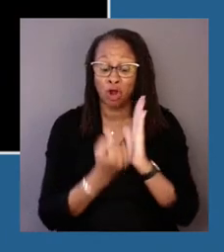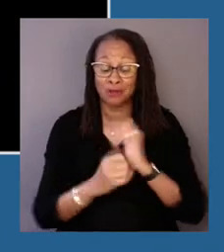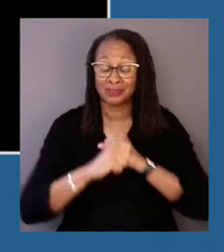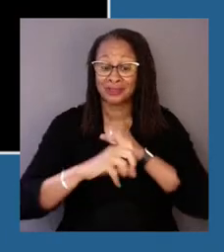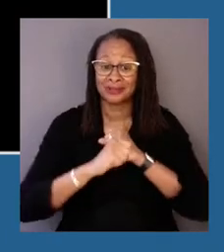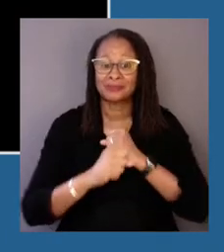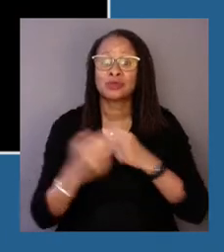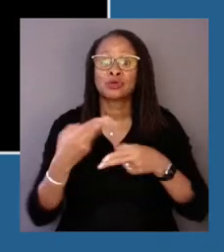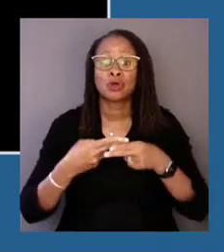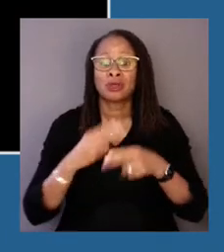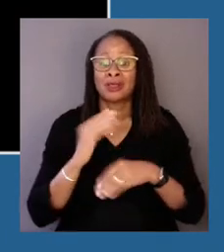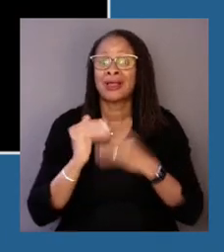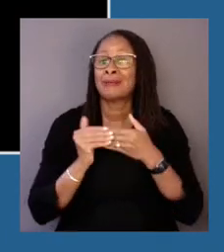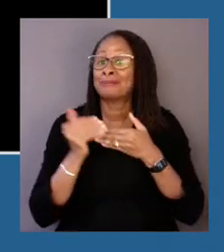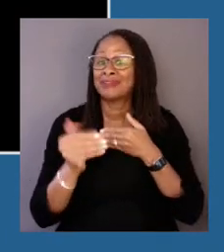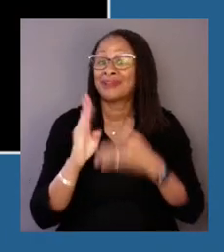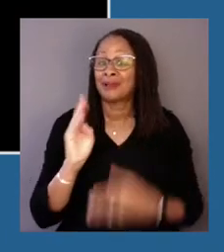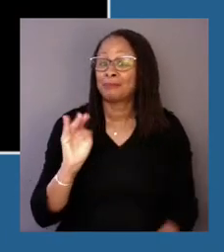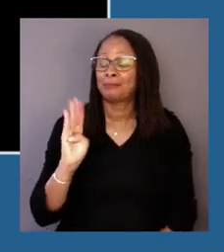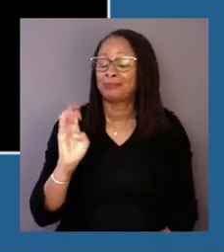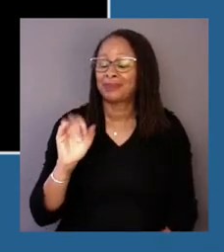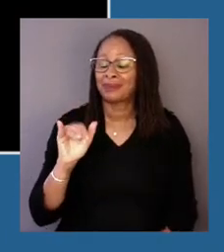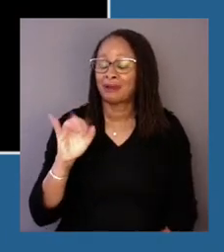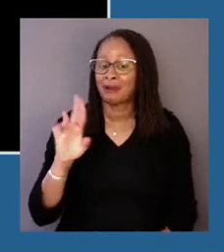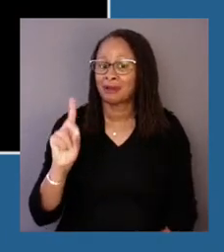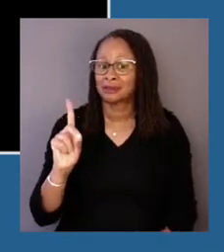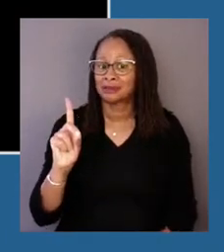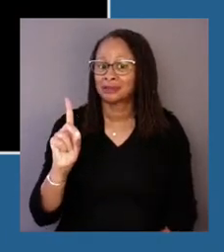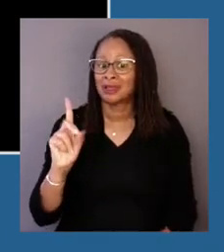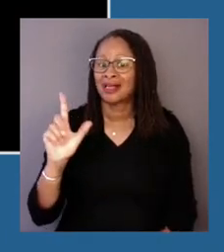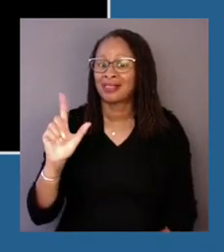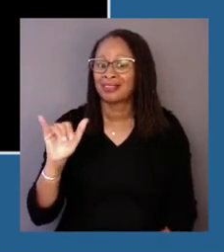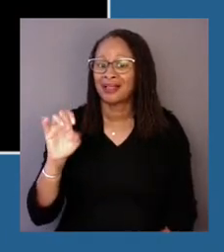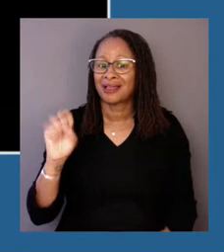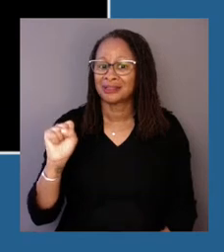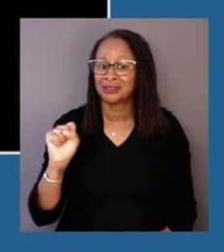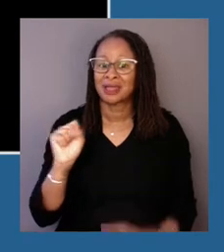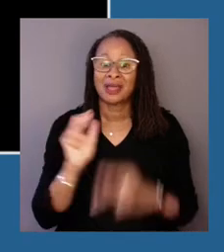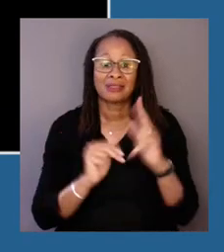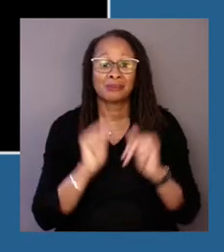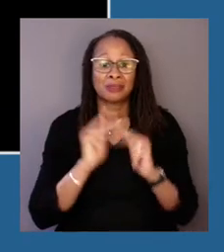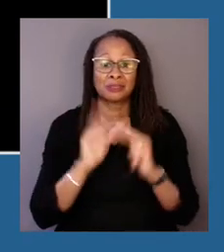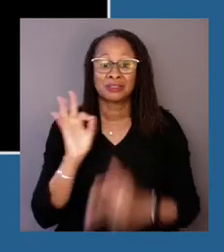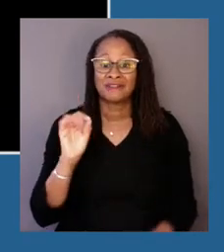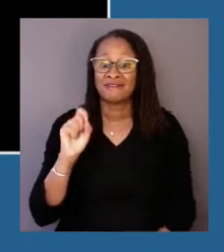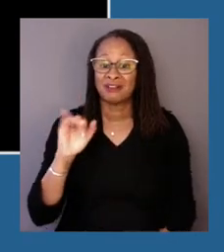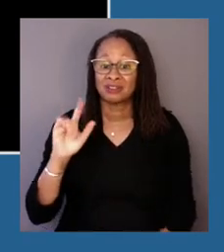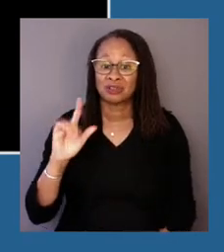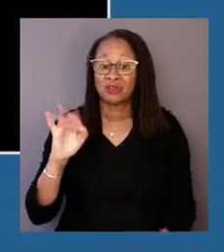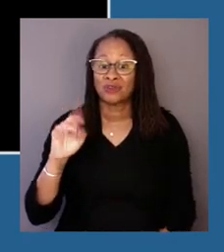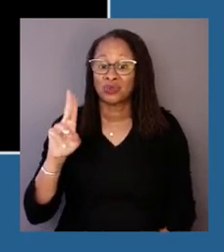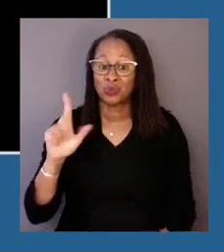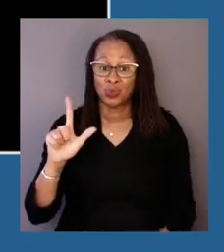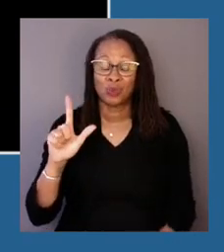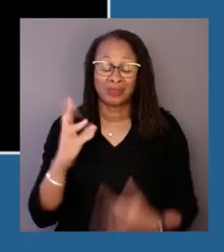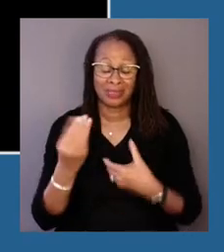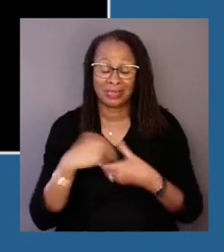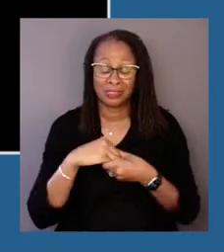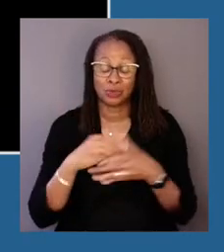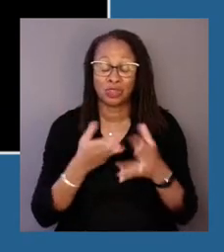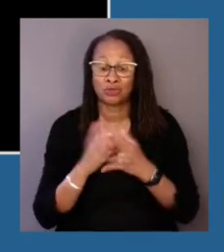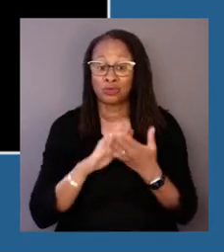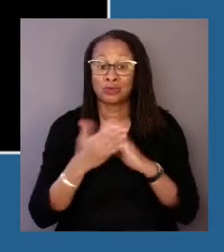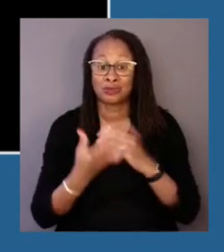Lies, which builds fossil fuel media literacy through community engagement with the work of the celebrated